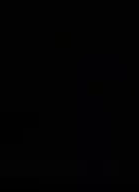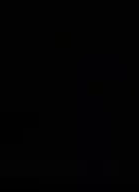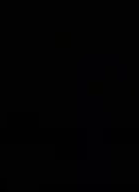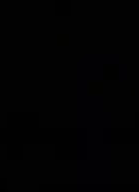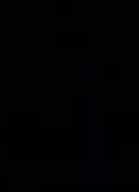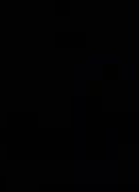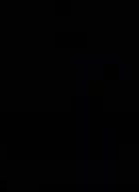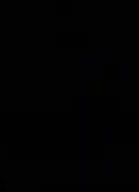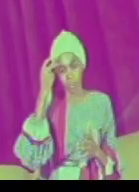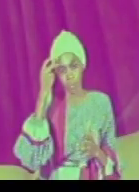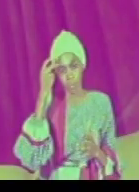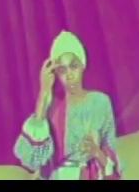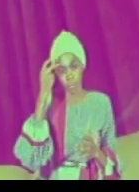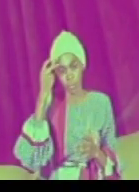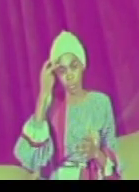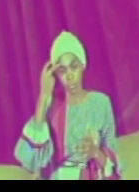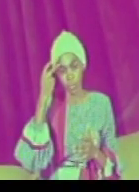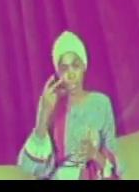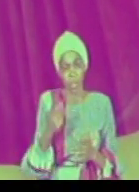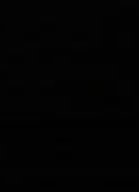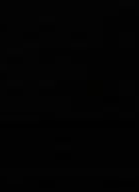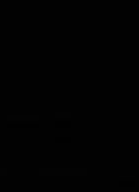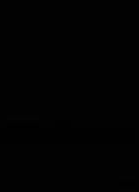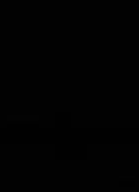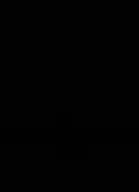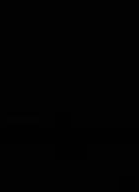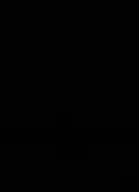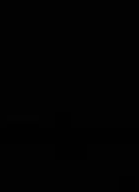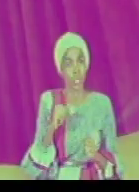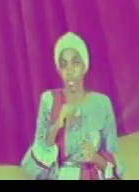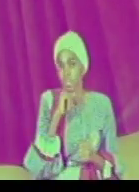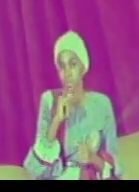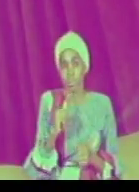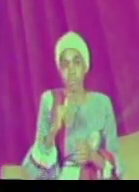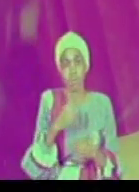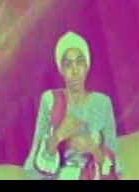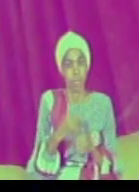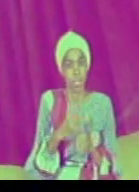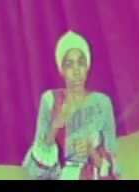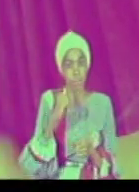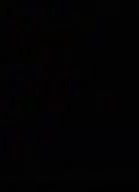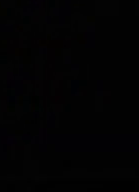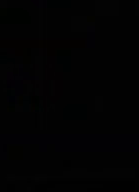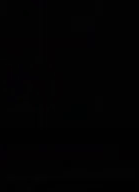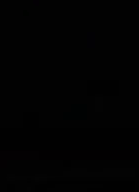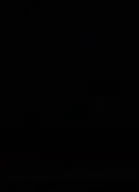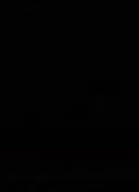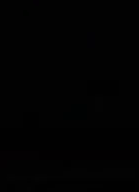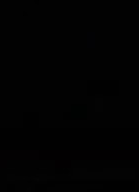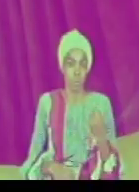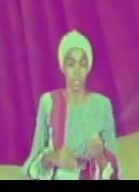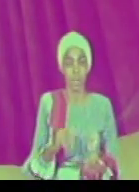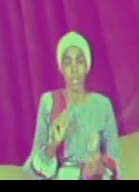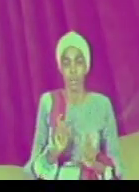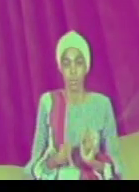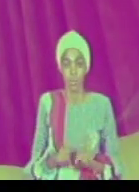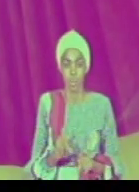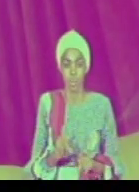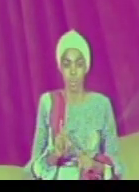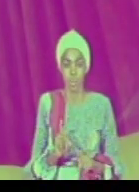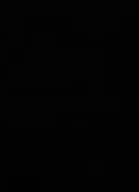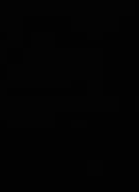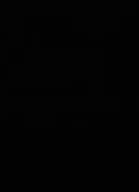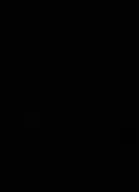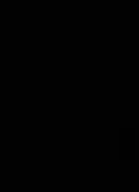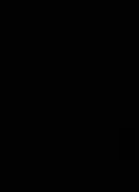present yourself as not being better than a con man. And all these influencers all over the world, they are there for a gain, to gain wealth